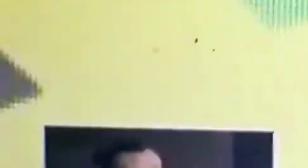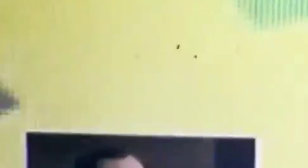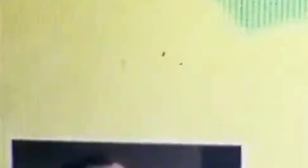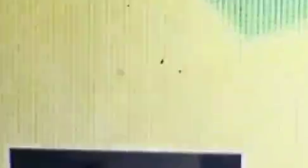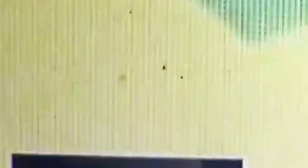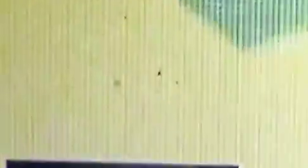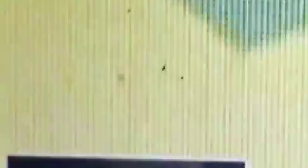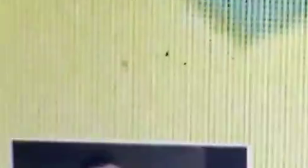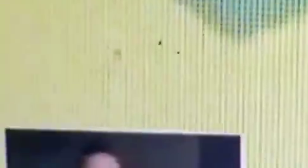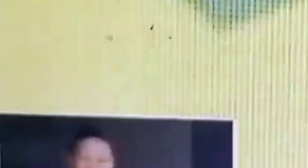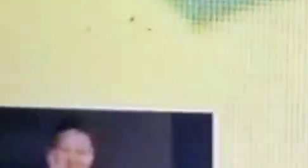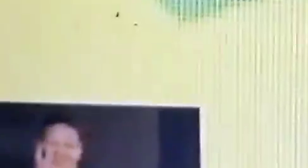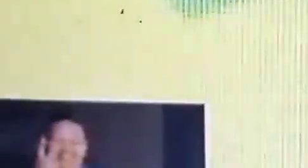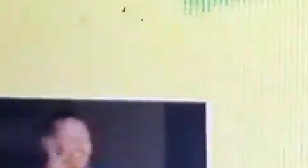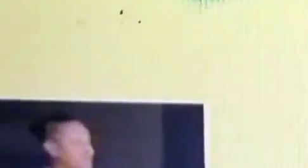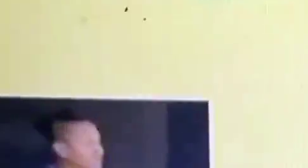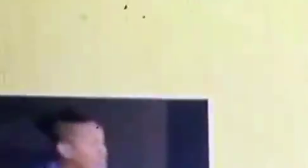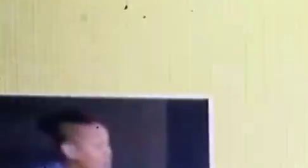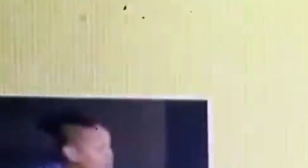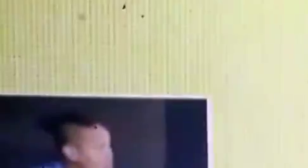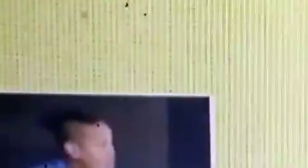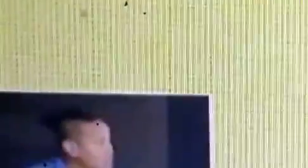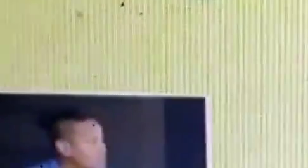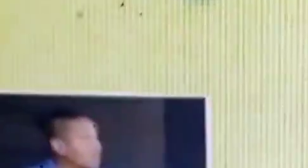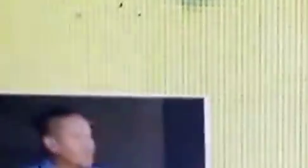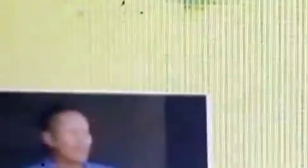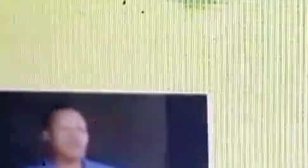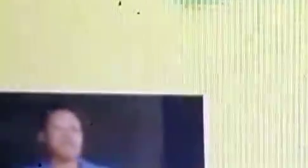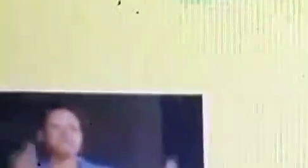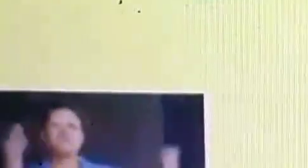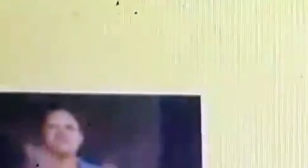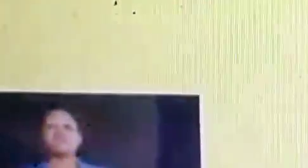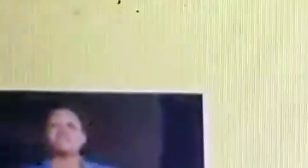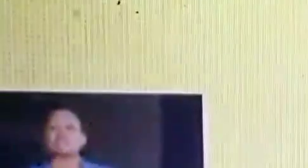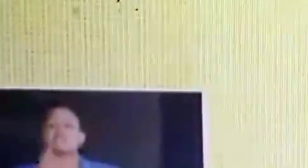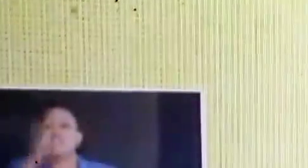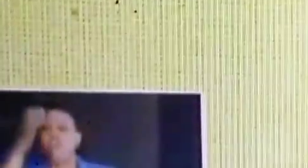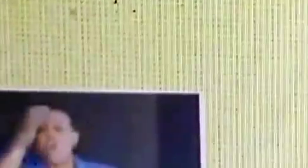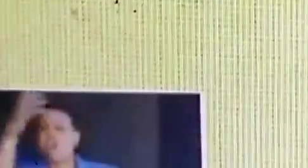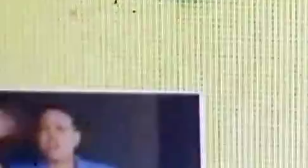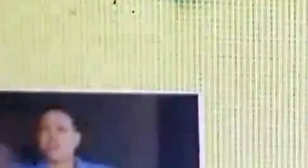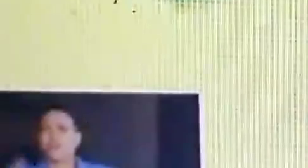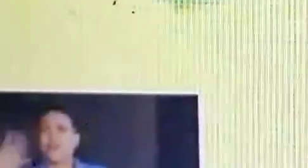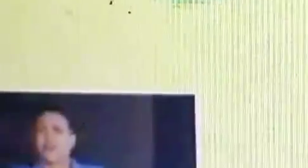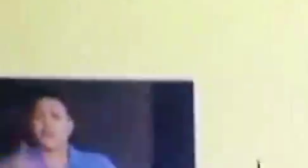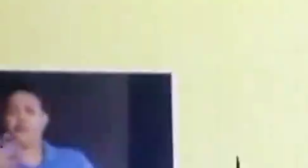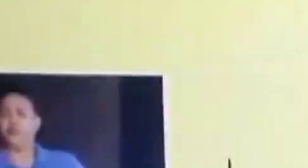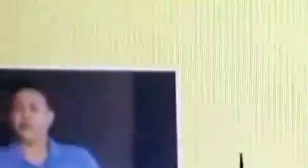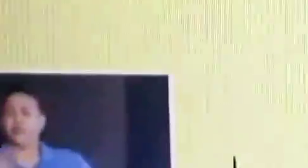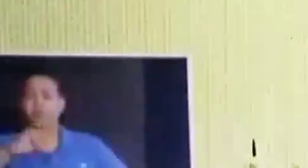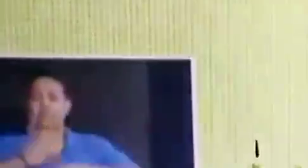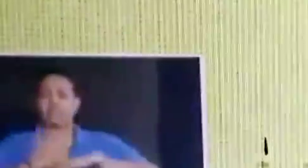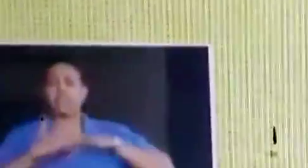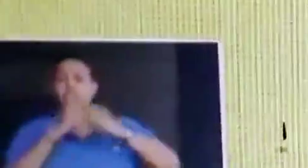As you have seen, some of the submissions proposed iconic concepts which built on a form that